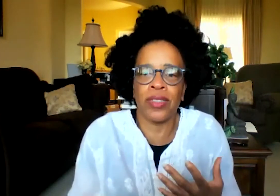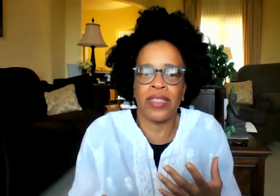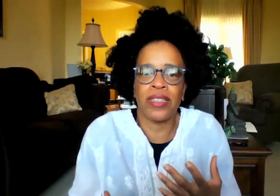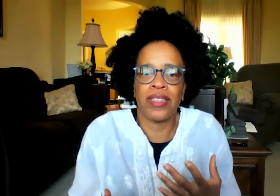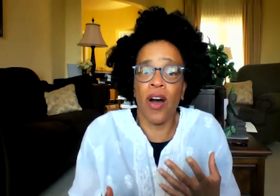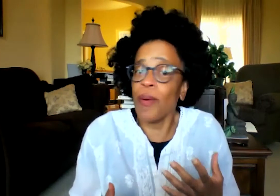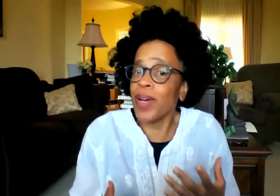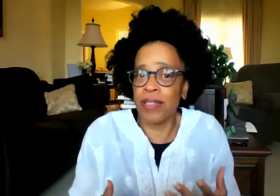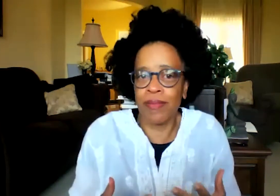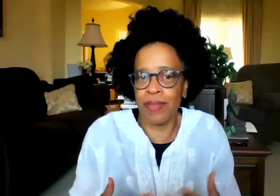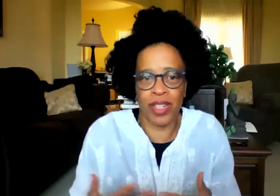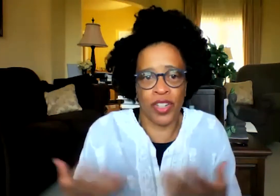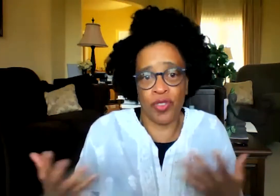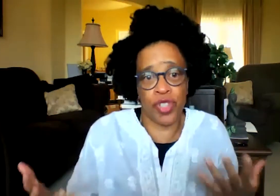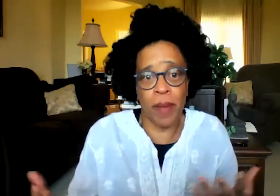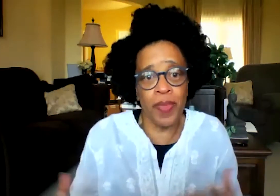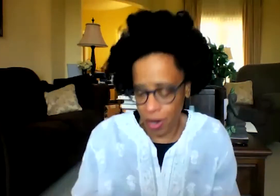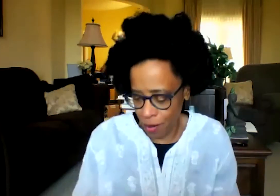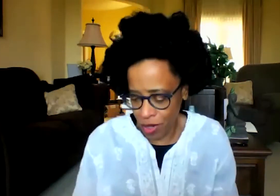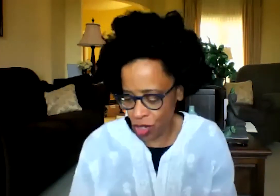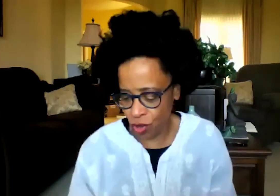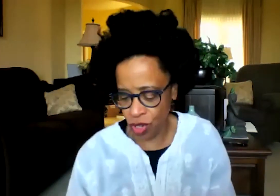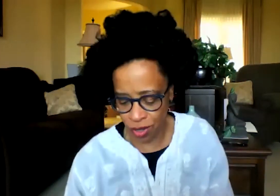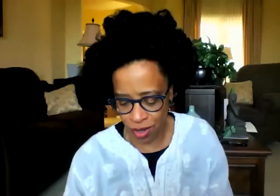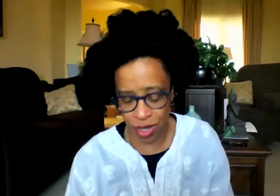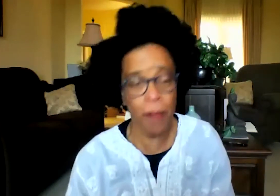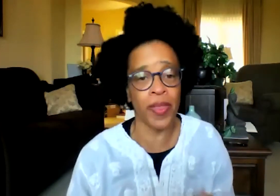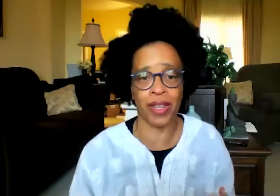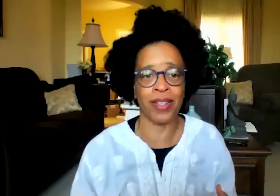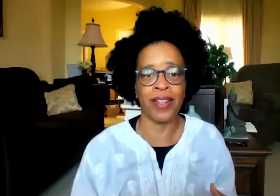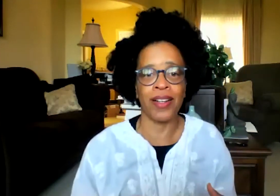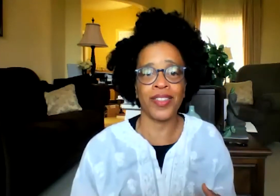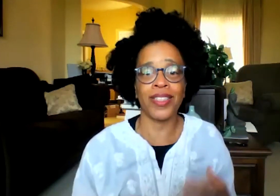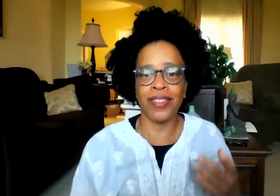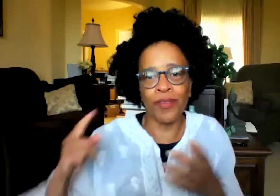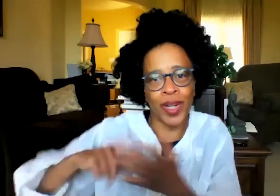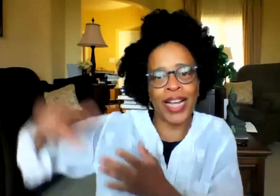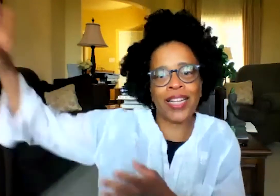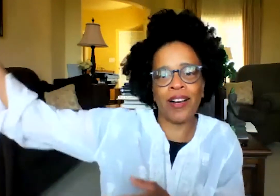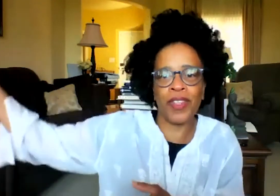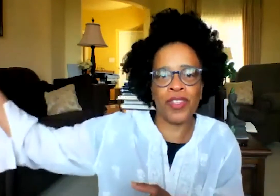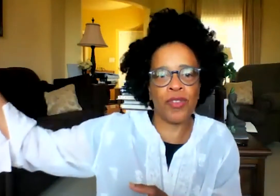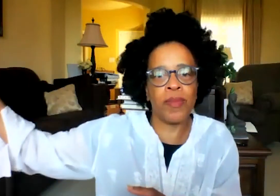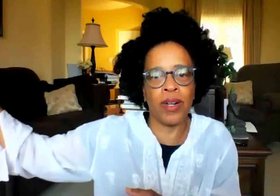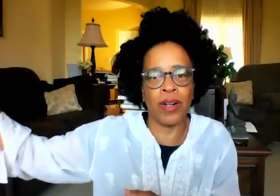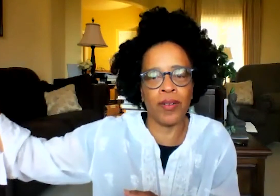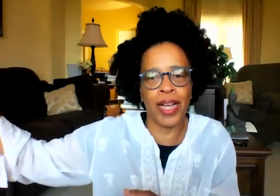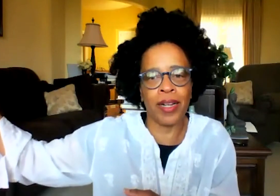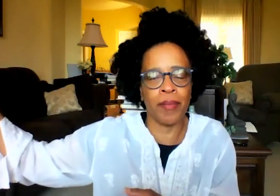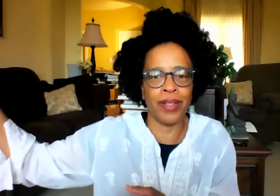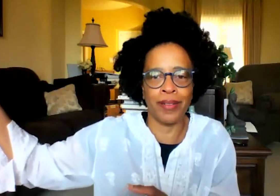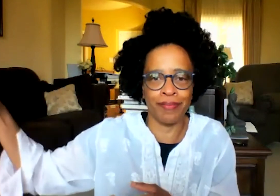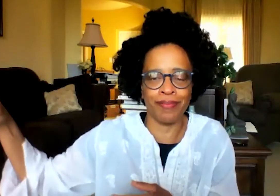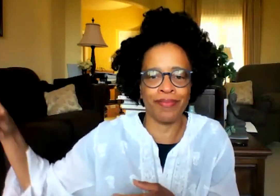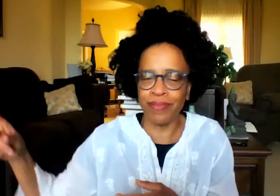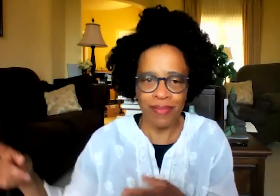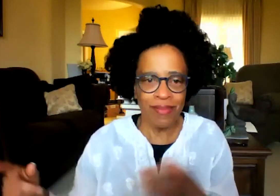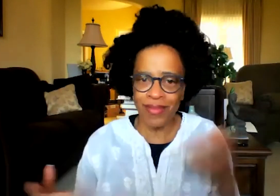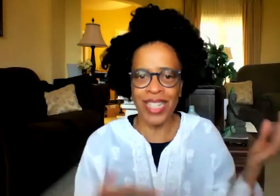too. Always, we're going to do something. I'm going to choose something when I get off this Zoom call, right? I'm going